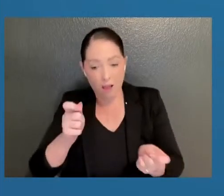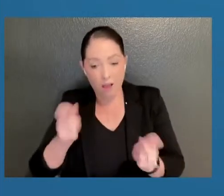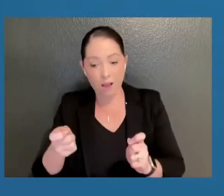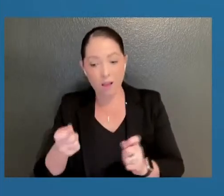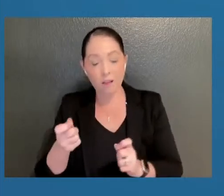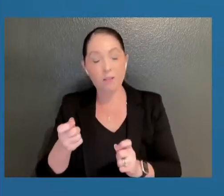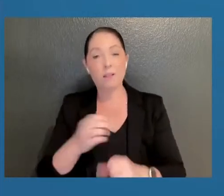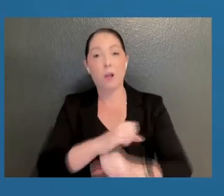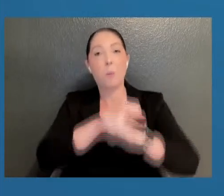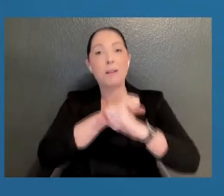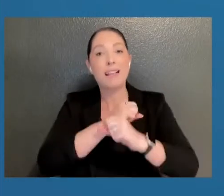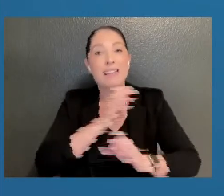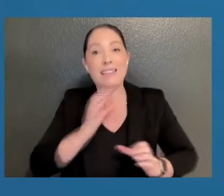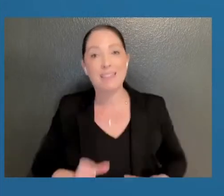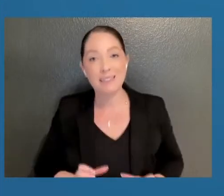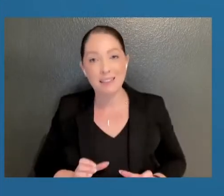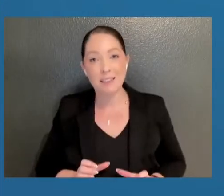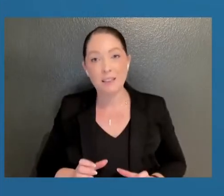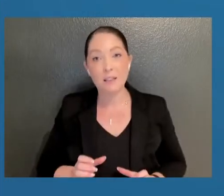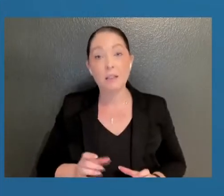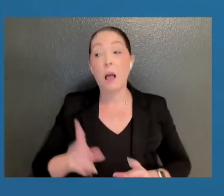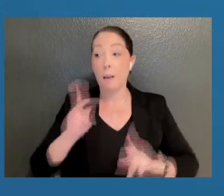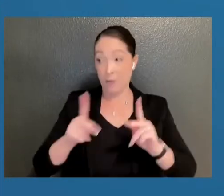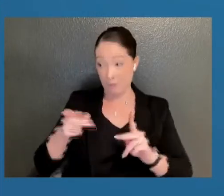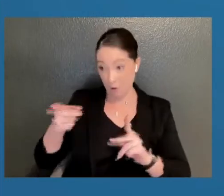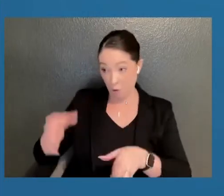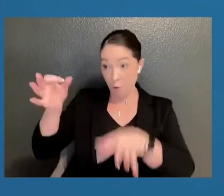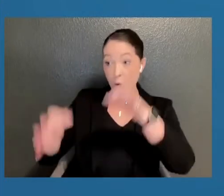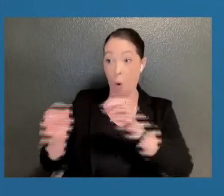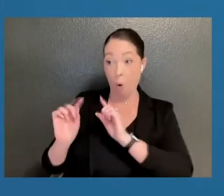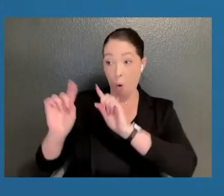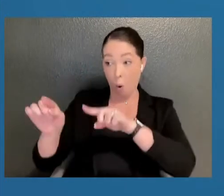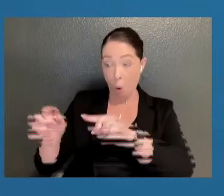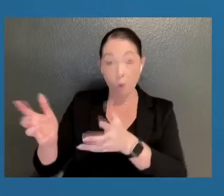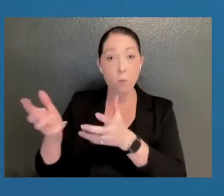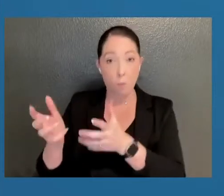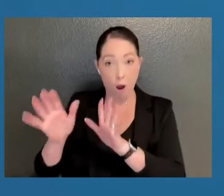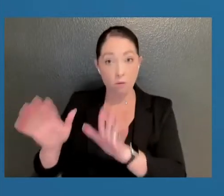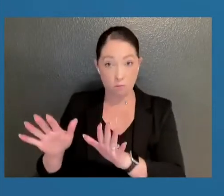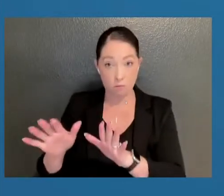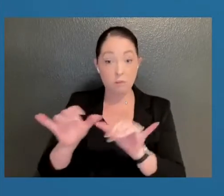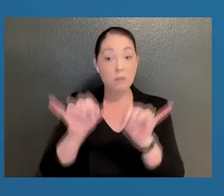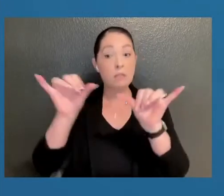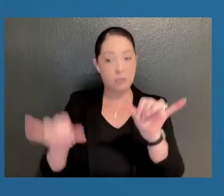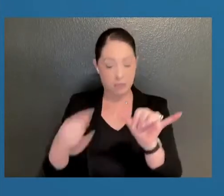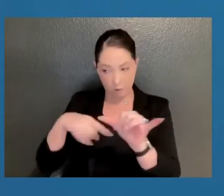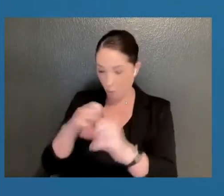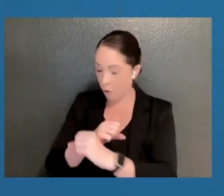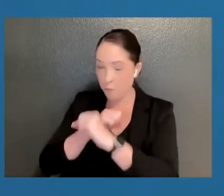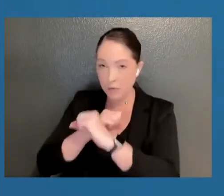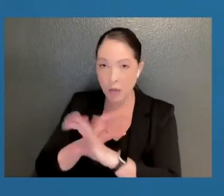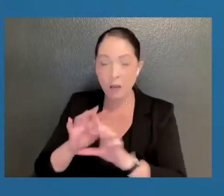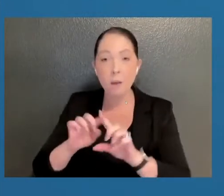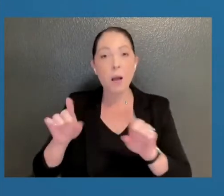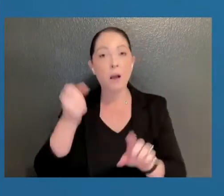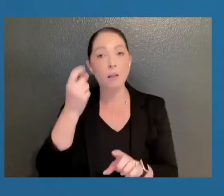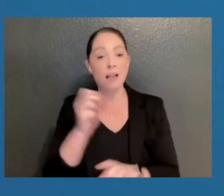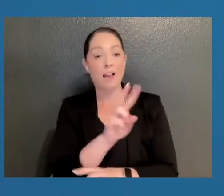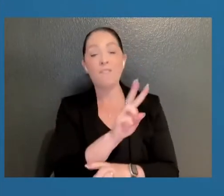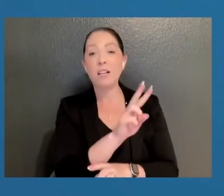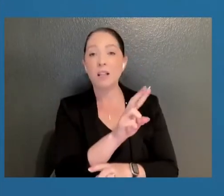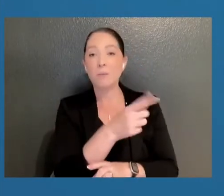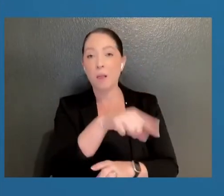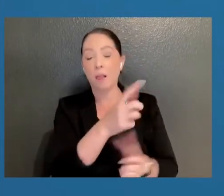sure that people do have their day in court, which our system will always protect, and I'll protect as well, but also that our victims get justice as well. So the